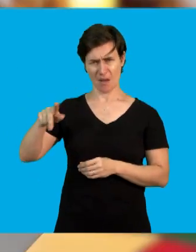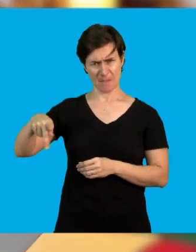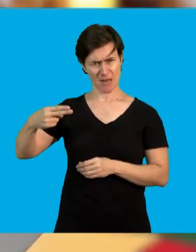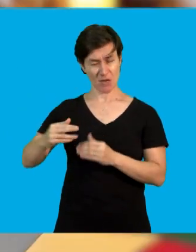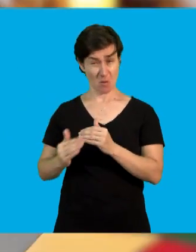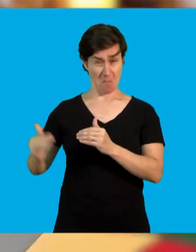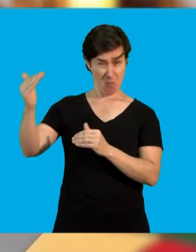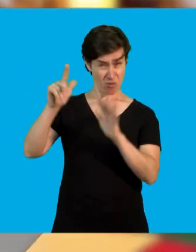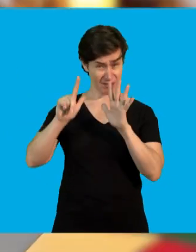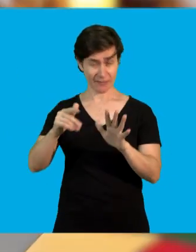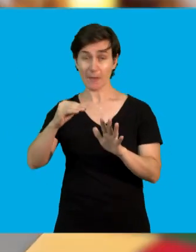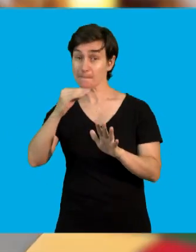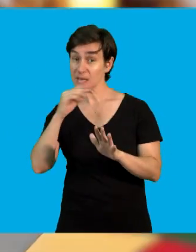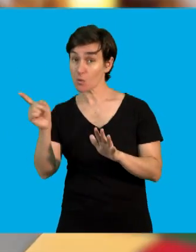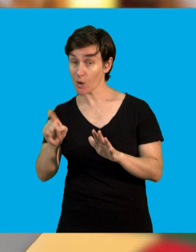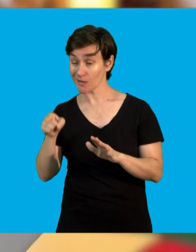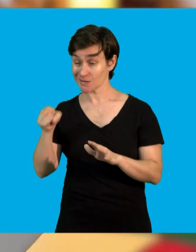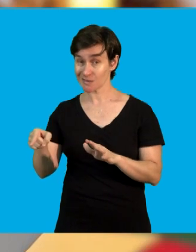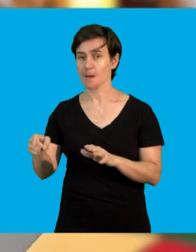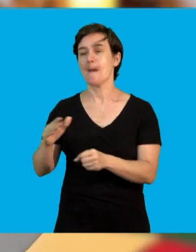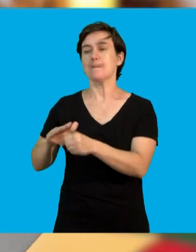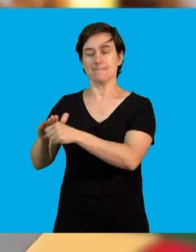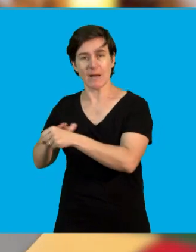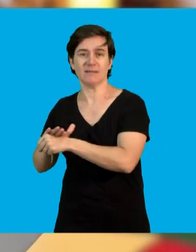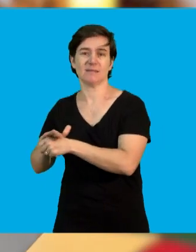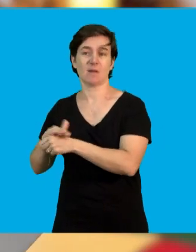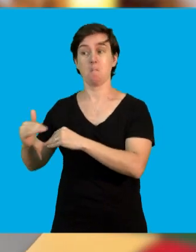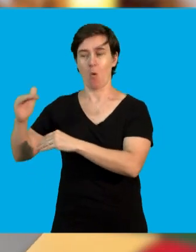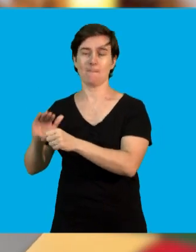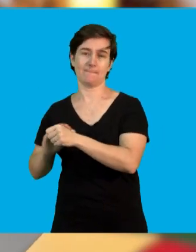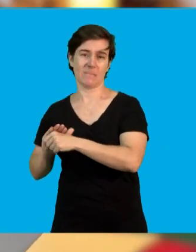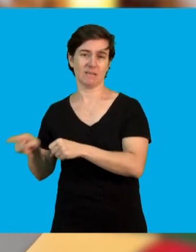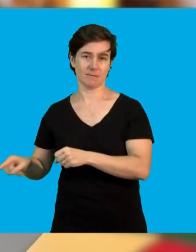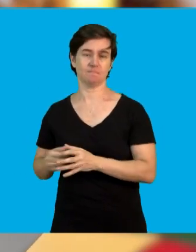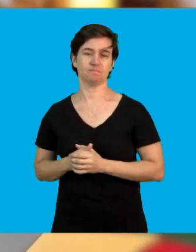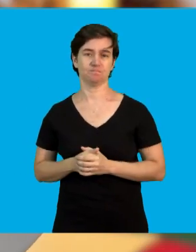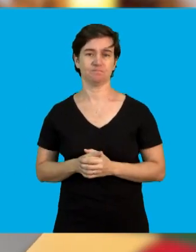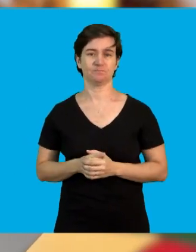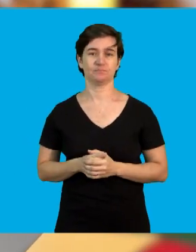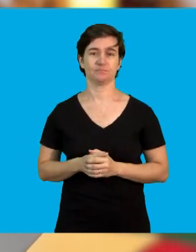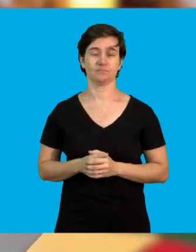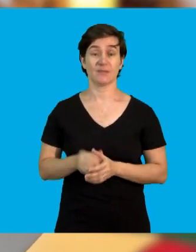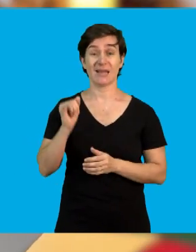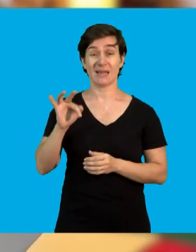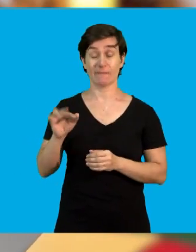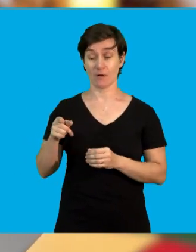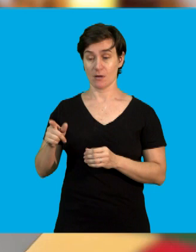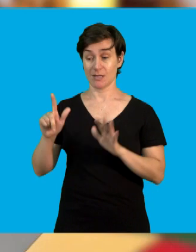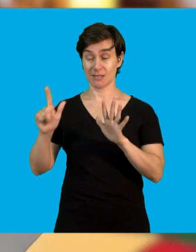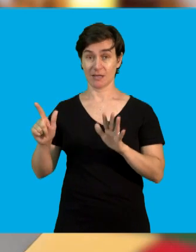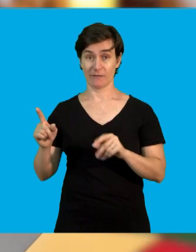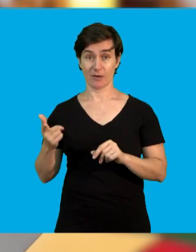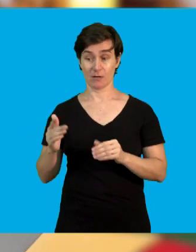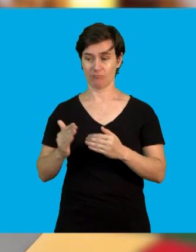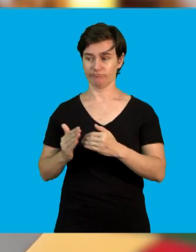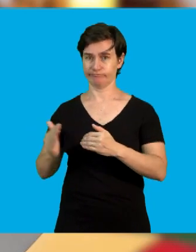of a substance is above 7, it means that substance is basic, or it is a base. And remember that again, whenever you move away from